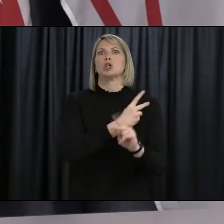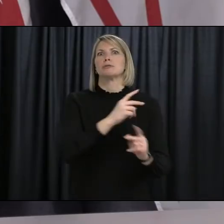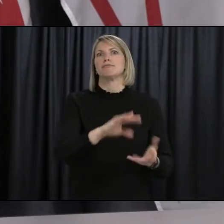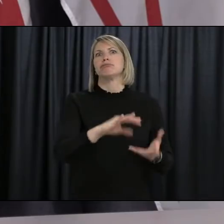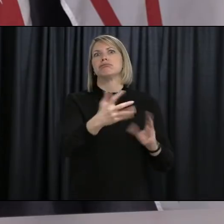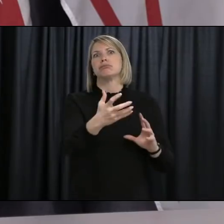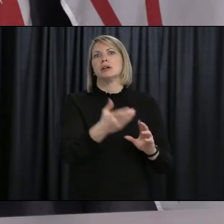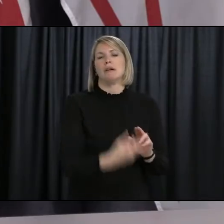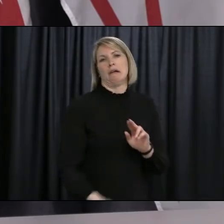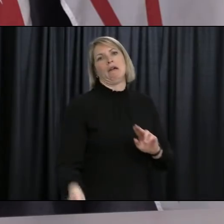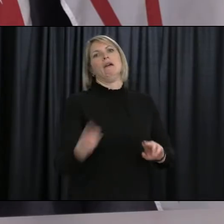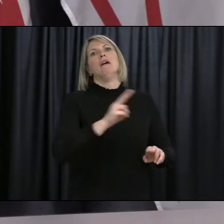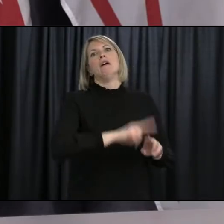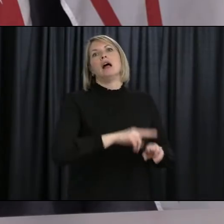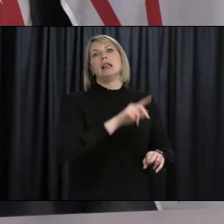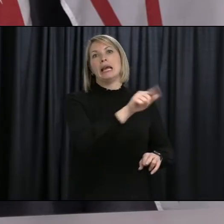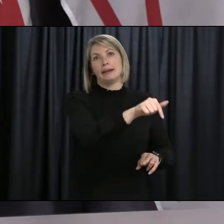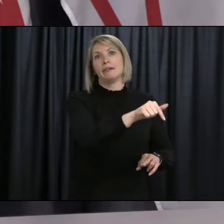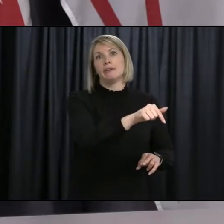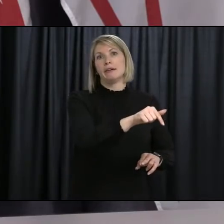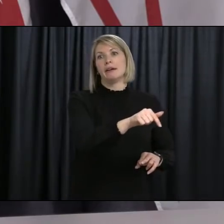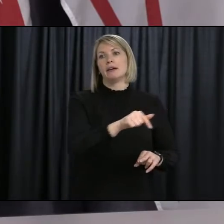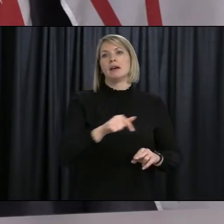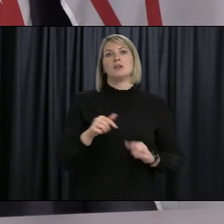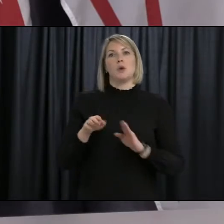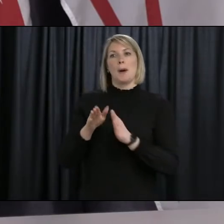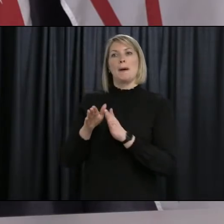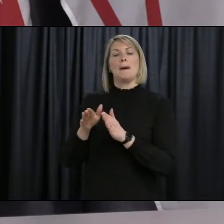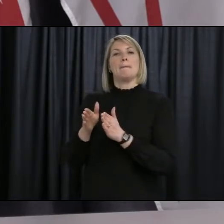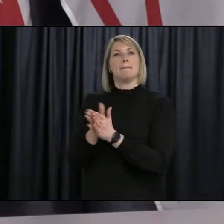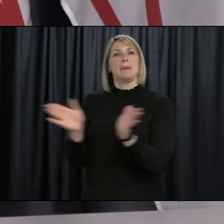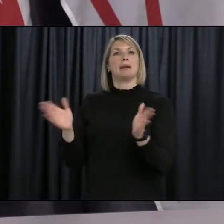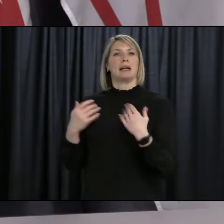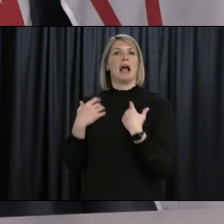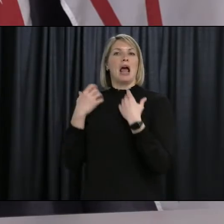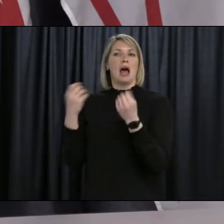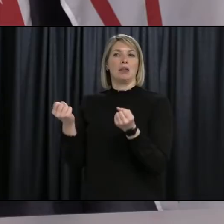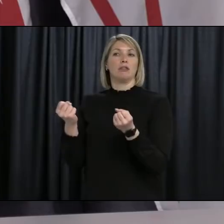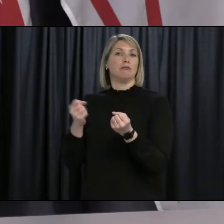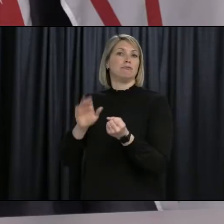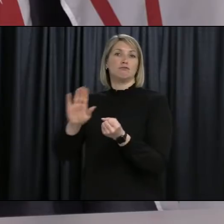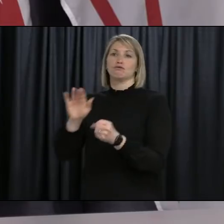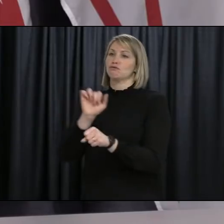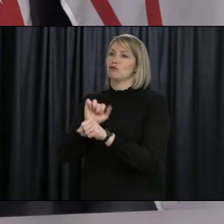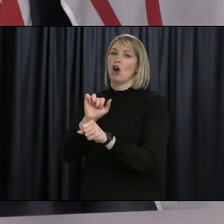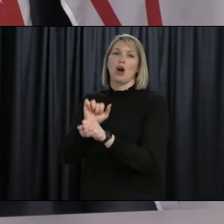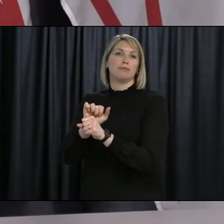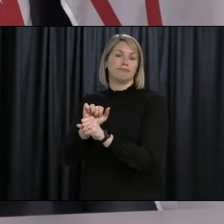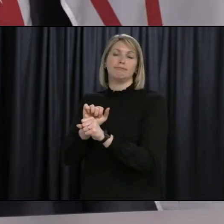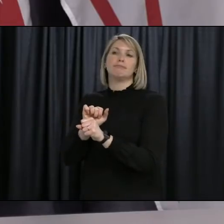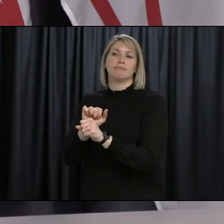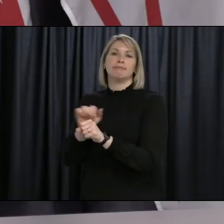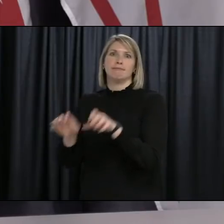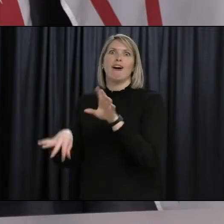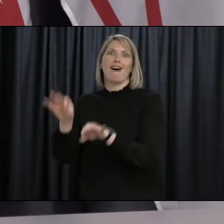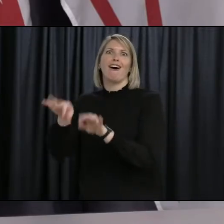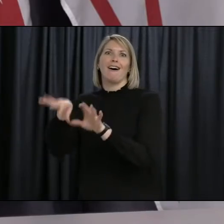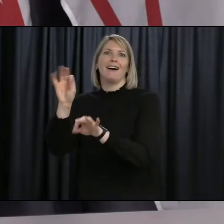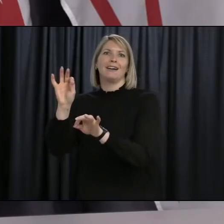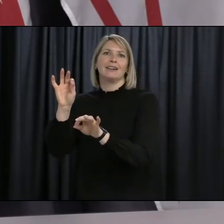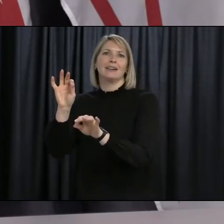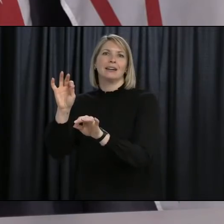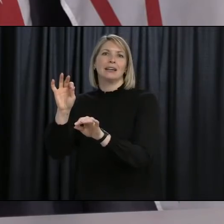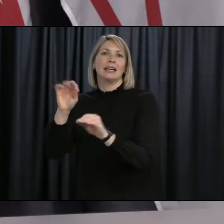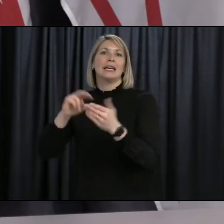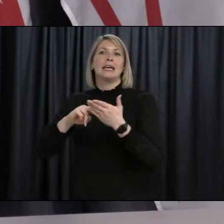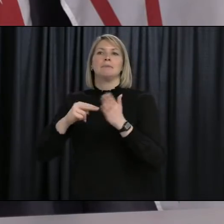this is a reflection of public health doing its job. We have to remember that as well. It doesn't mean that we can let